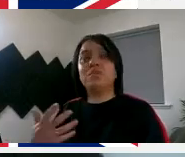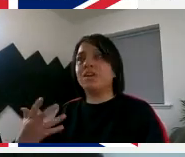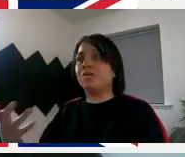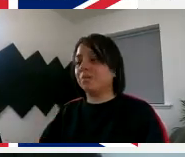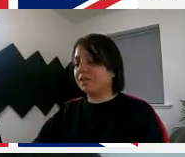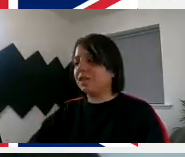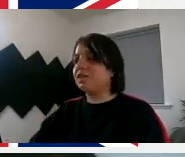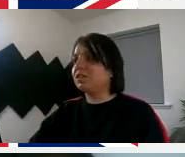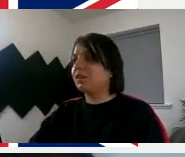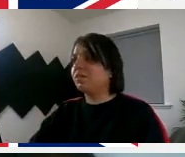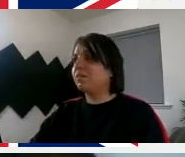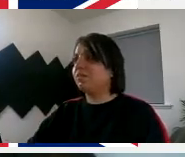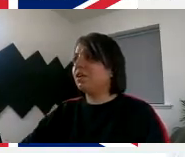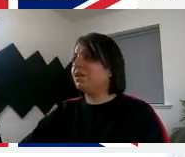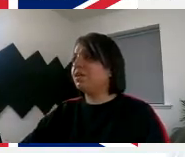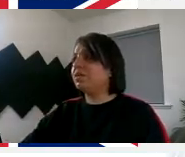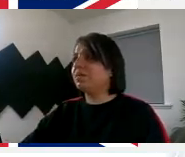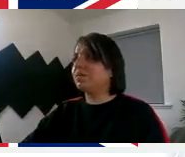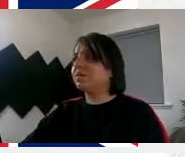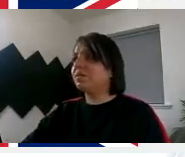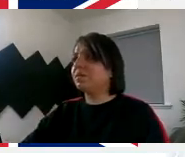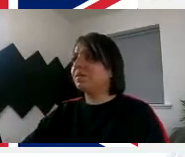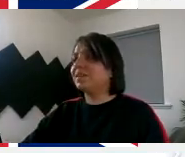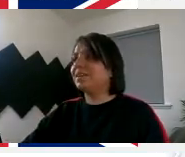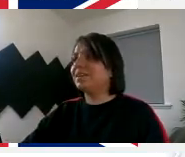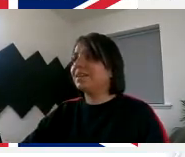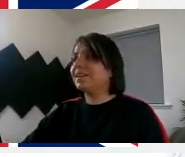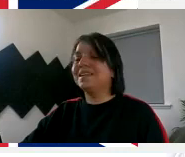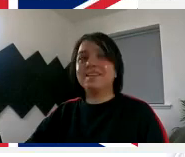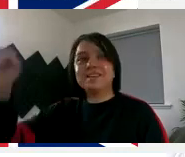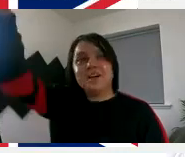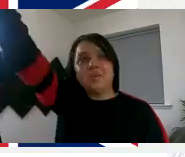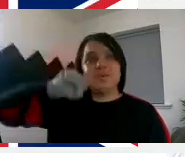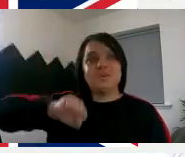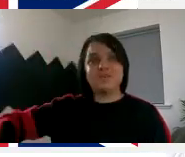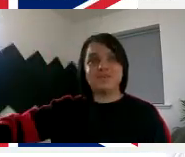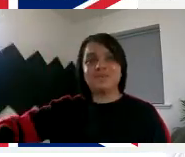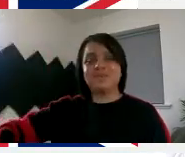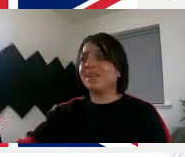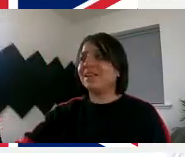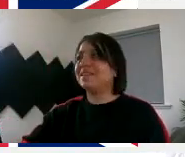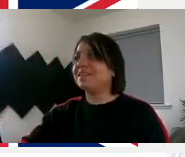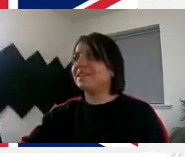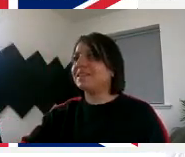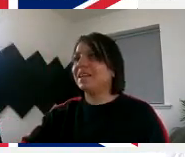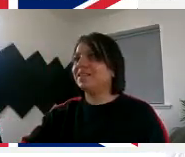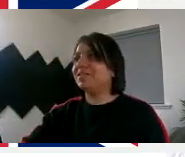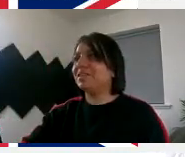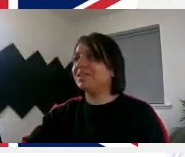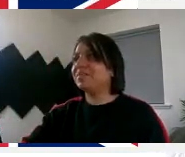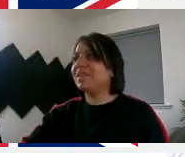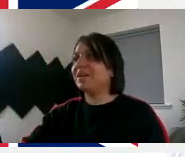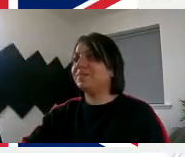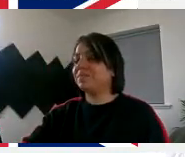know what it all means. So yeah, but this boot is different. Yeah, this is the car boot. Car boot. Not the shoes. Like the